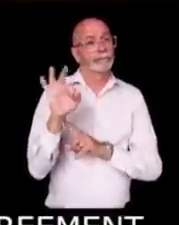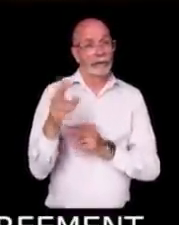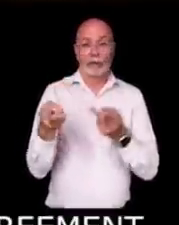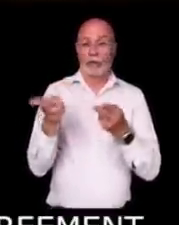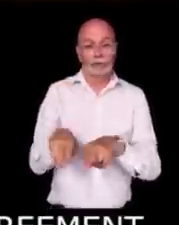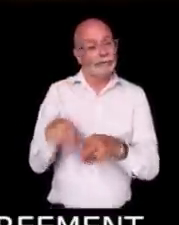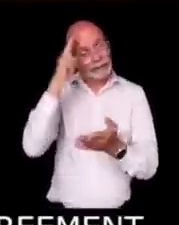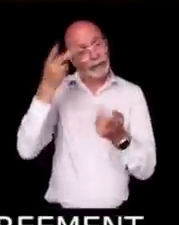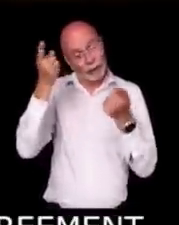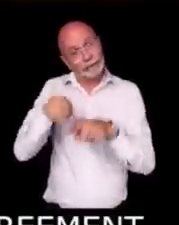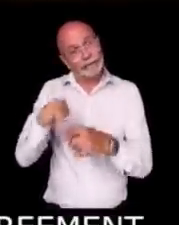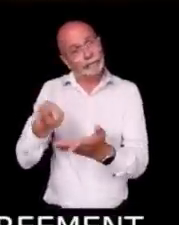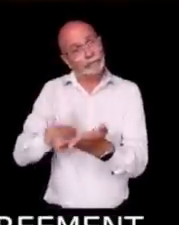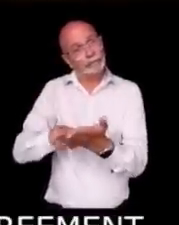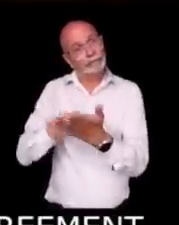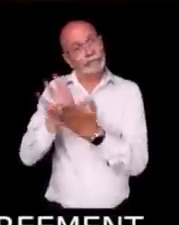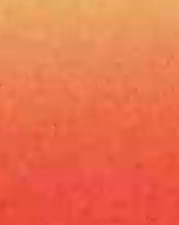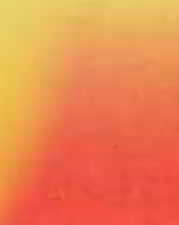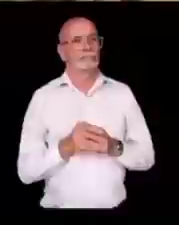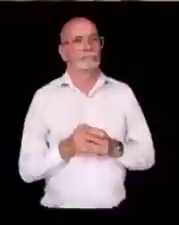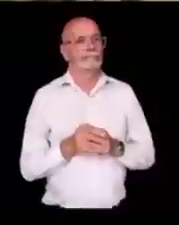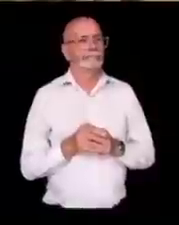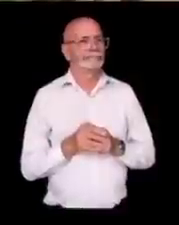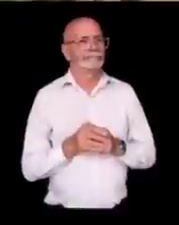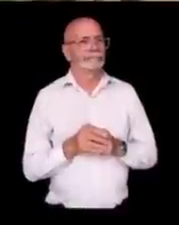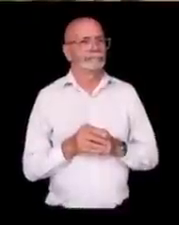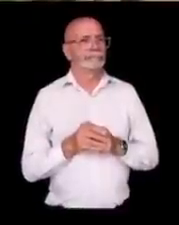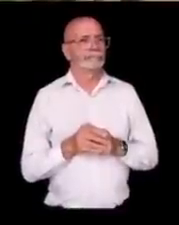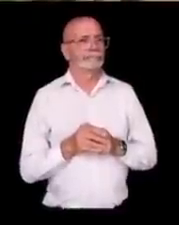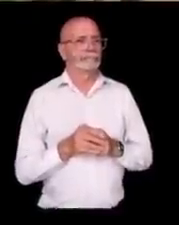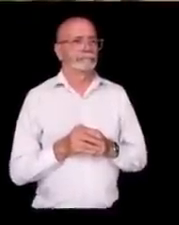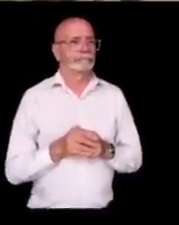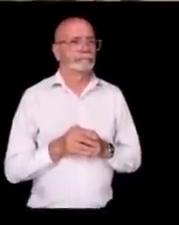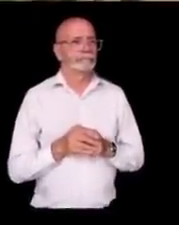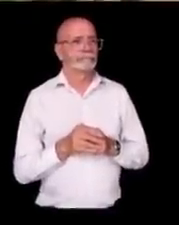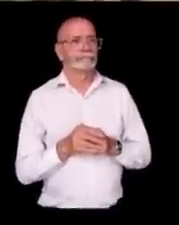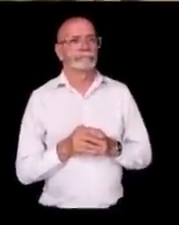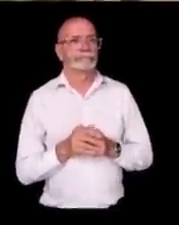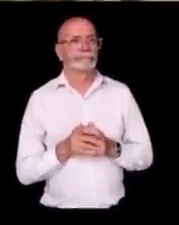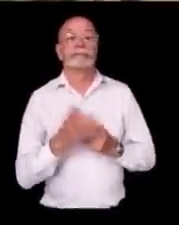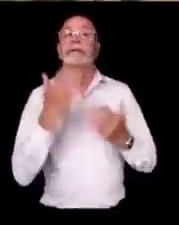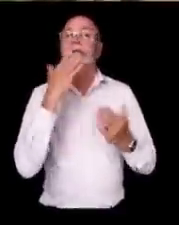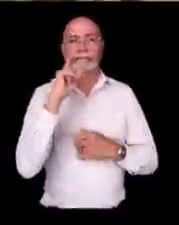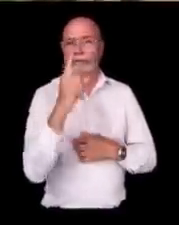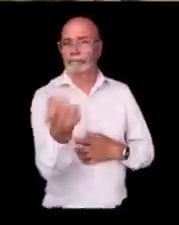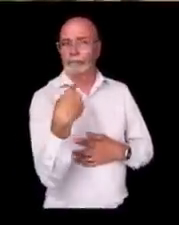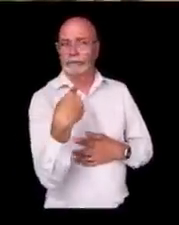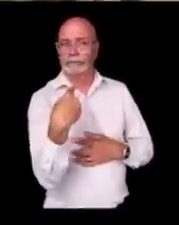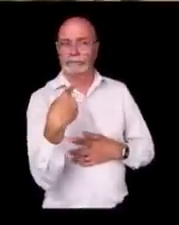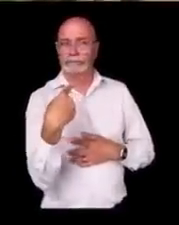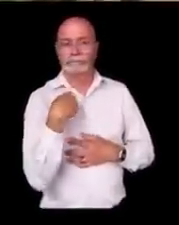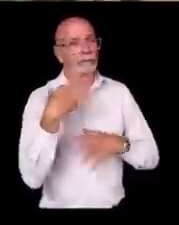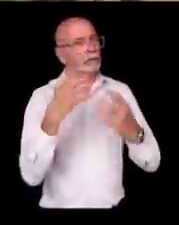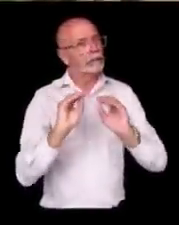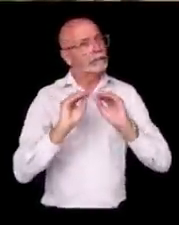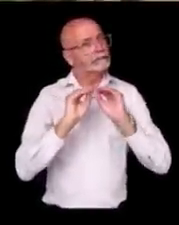this shooting spree? Process. Thank you, Mr. Giltaca, for the question. So first of all, I just want to be clear.